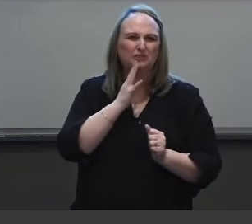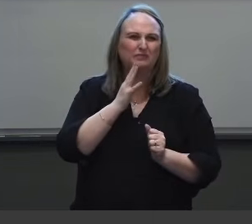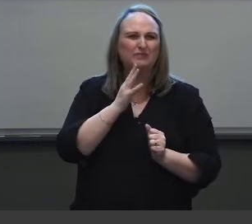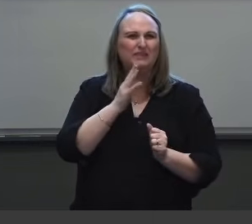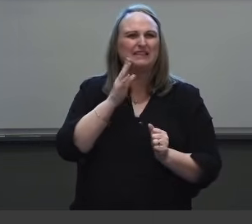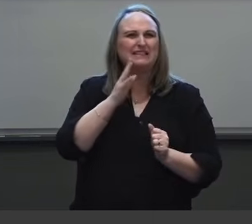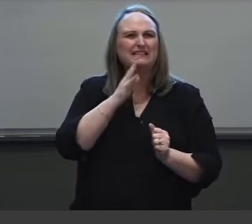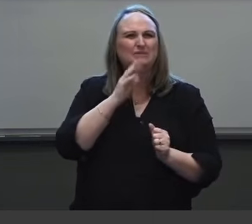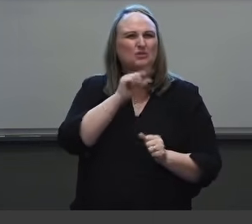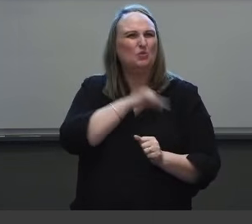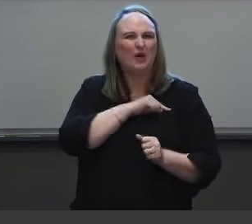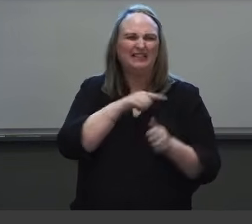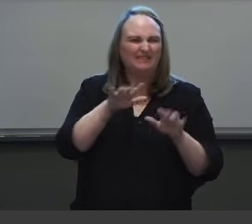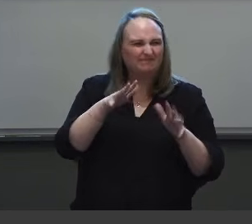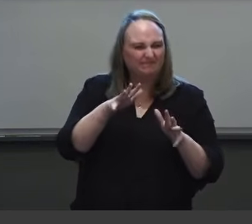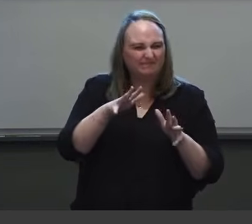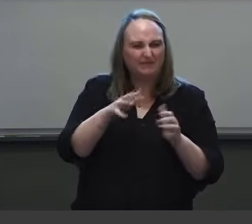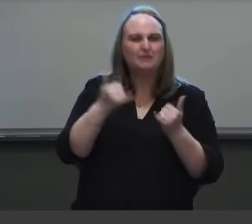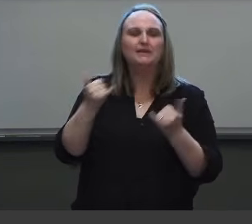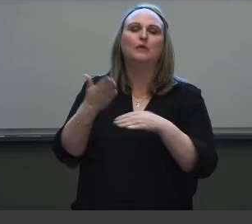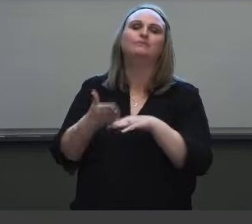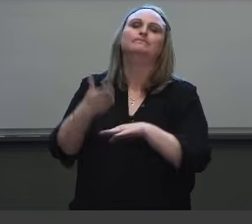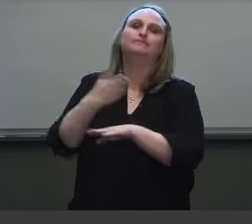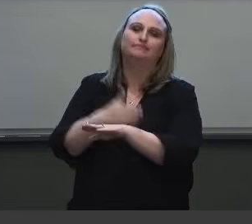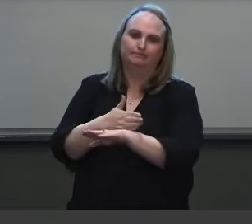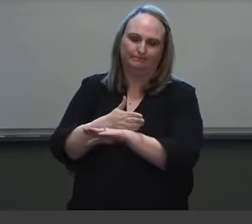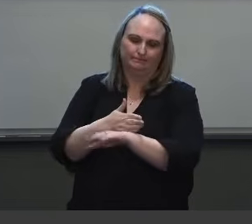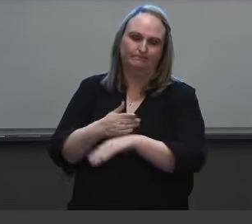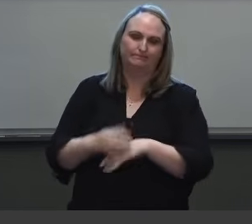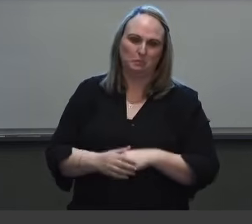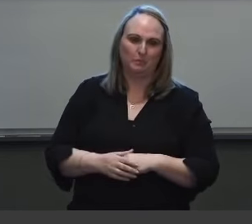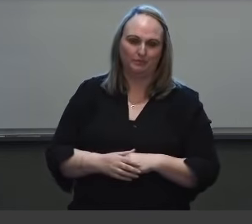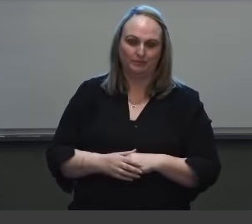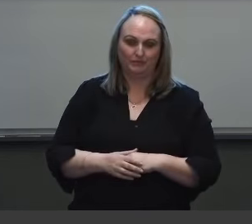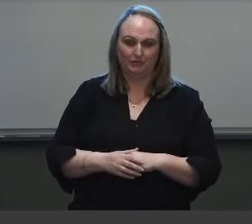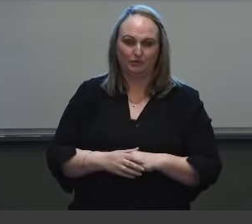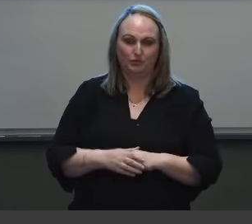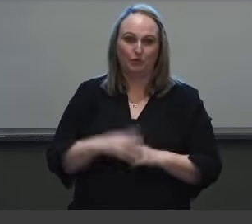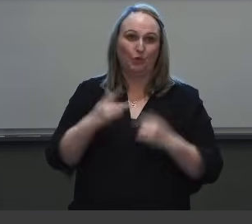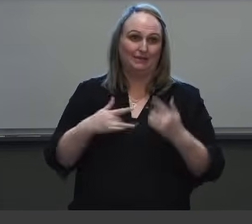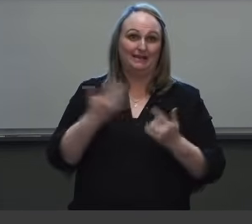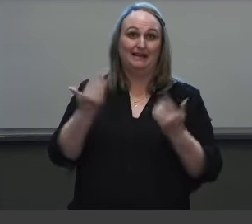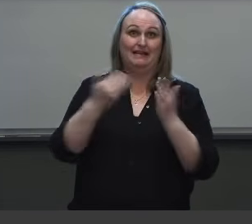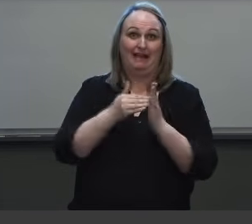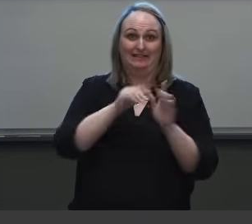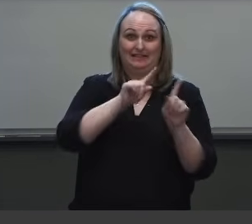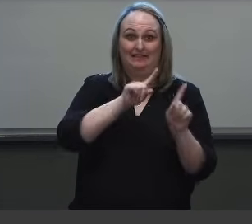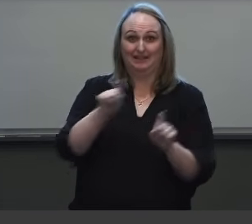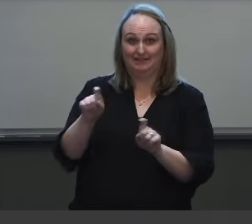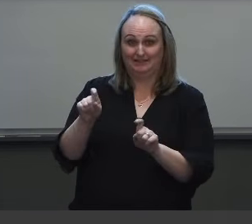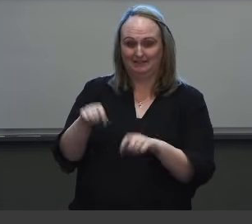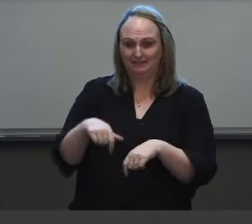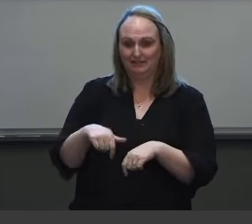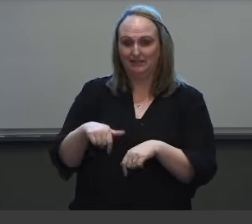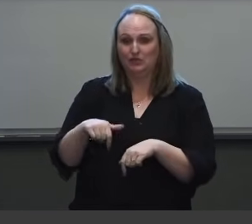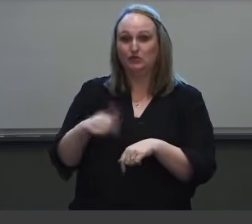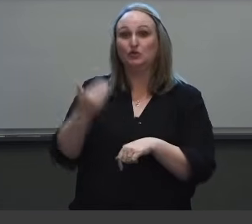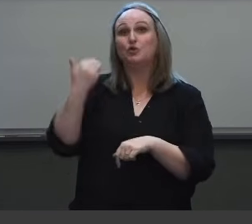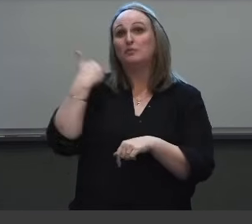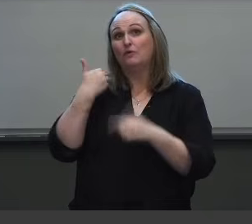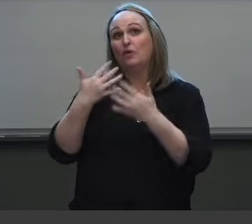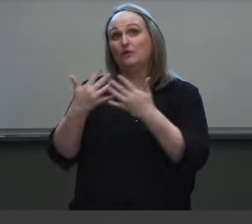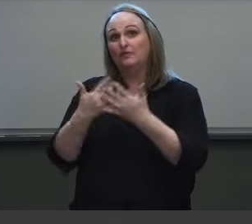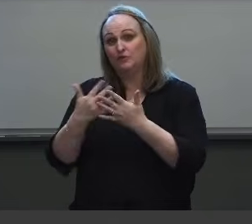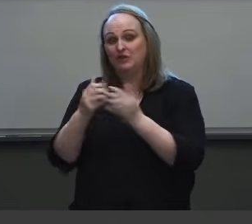speech quality, but we've made improvements since then. So we're really excited to test that in the lab. So filtration without speech seemed to produce